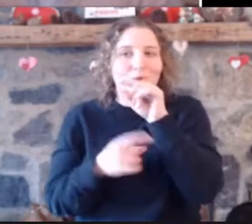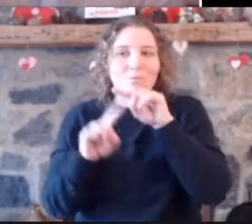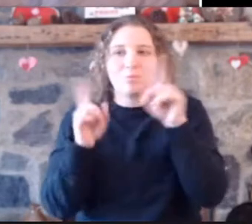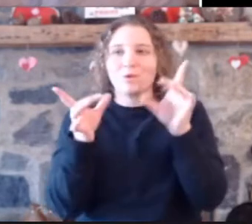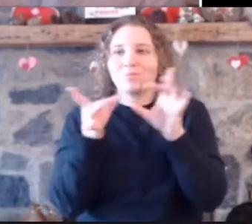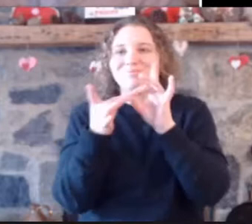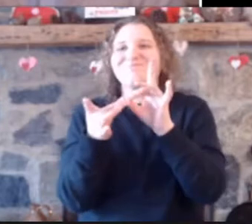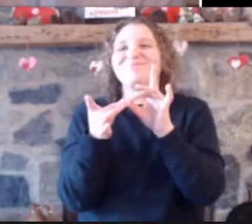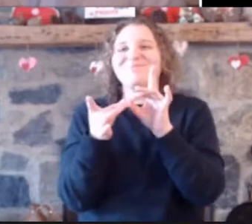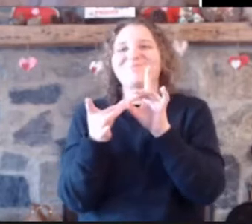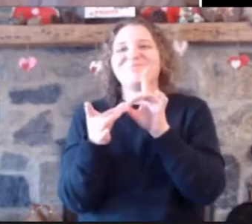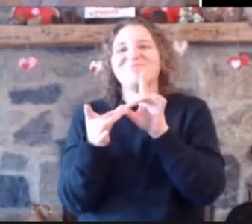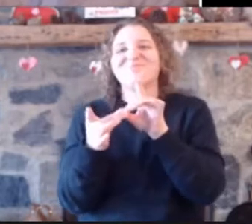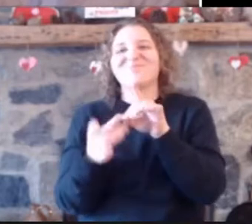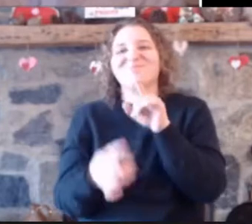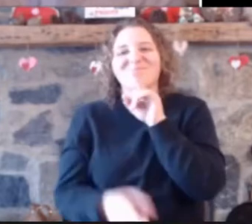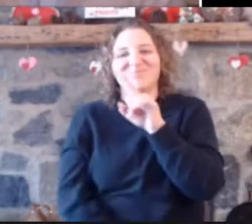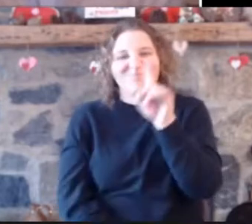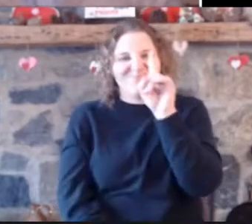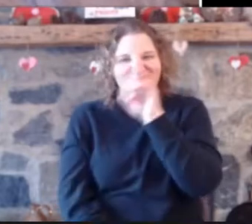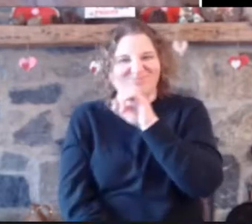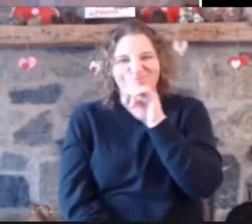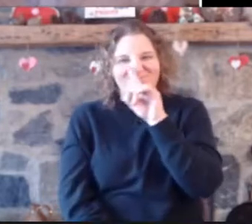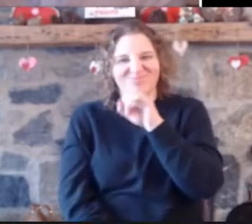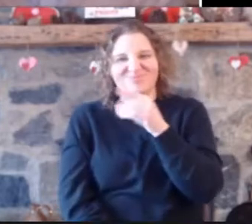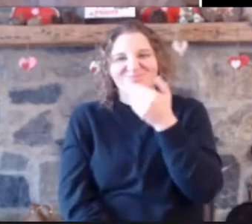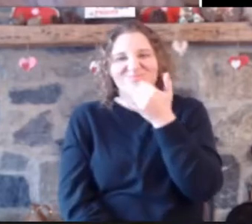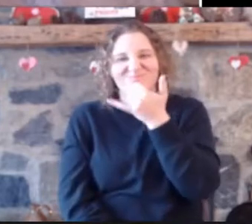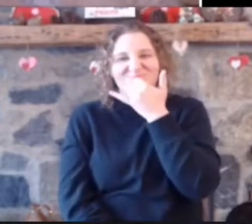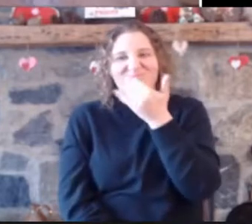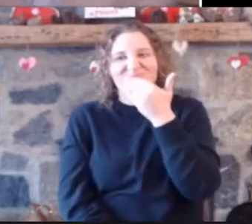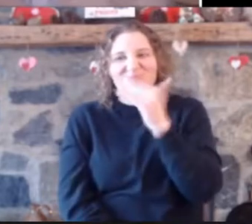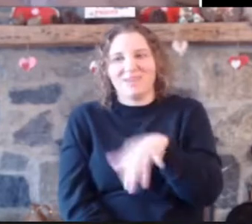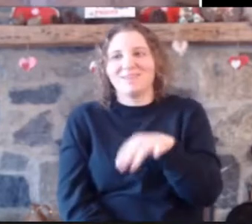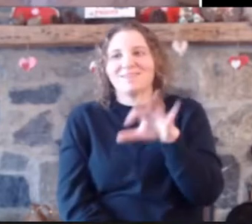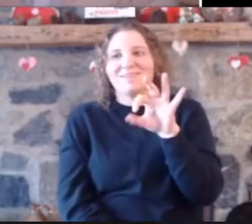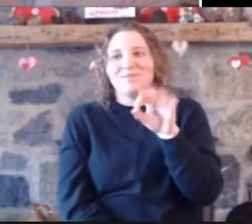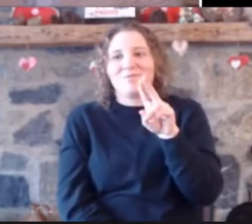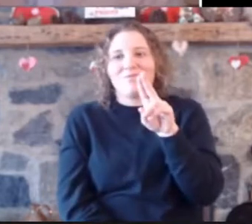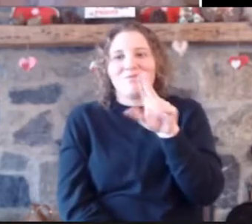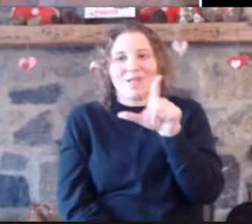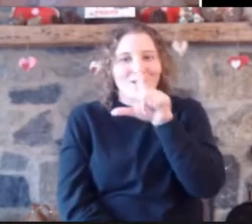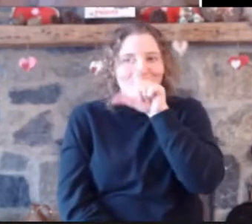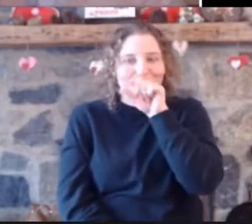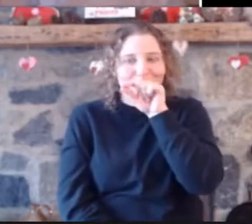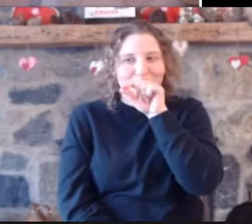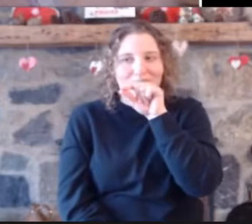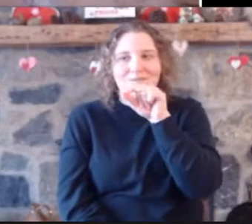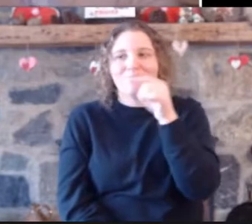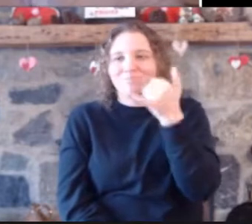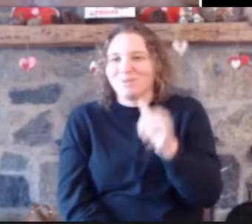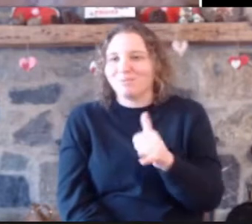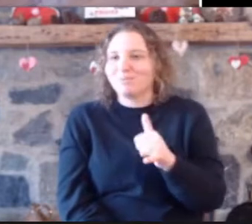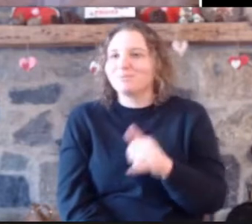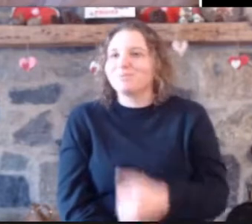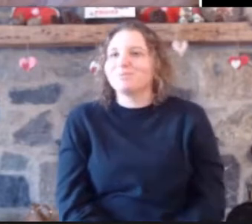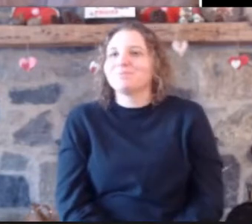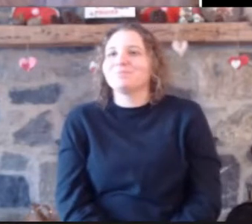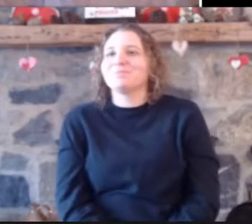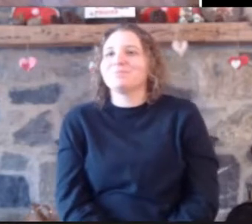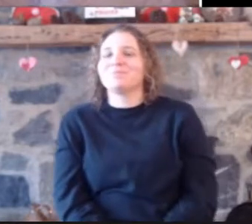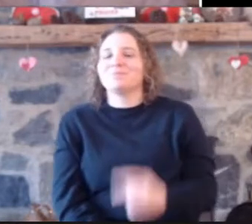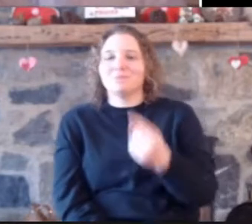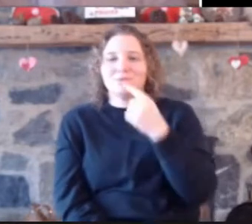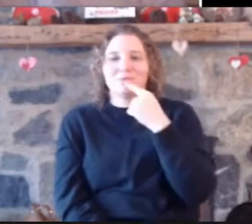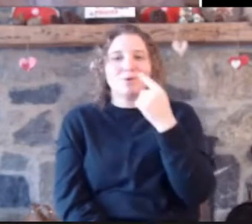be foul play. So clever, National Geographic, I mean, come on. Oh, that long name you can say at home is a